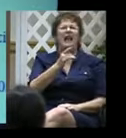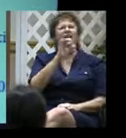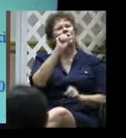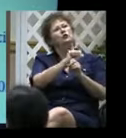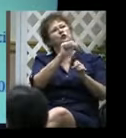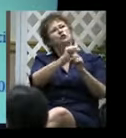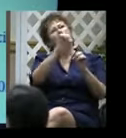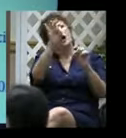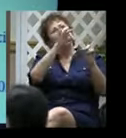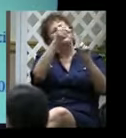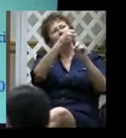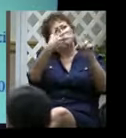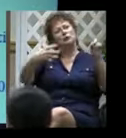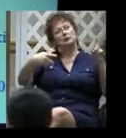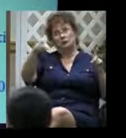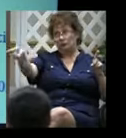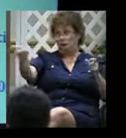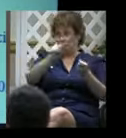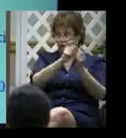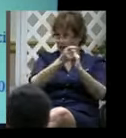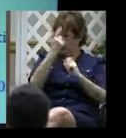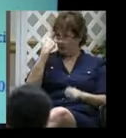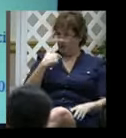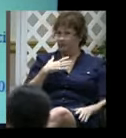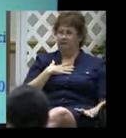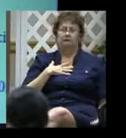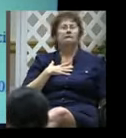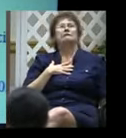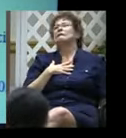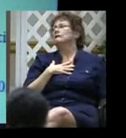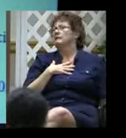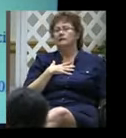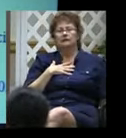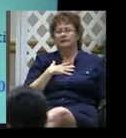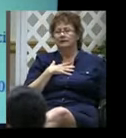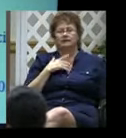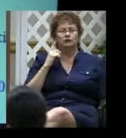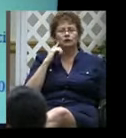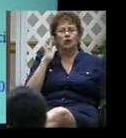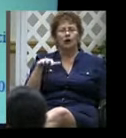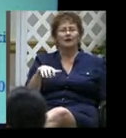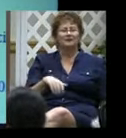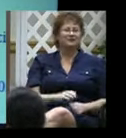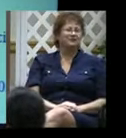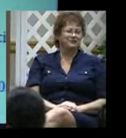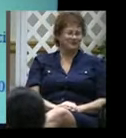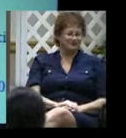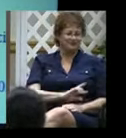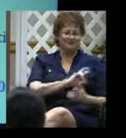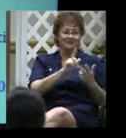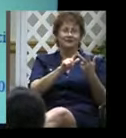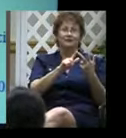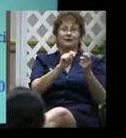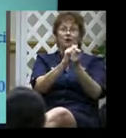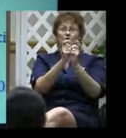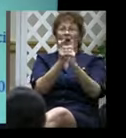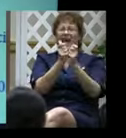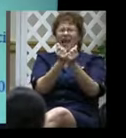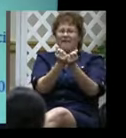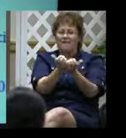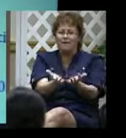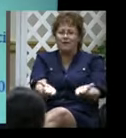that was written down. So it's scary. The third thing is to translate everything